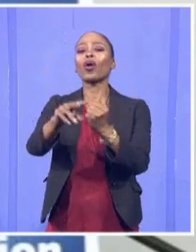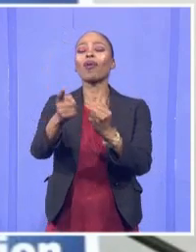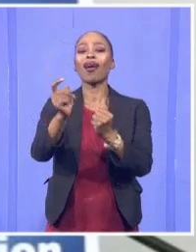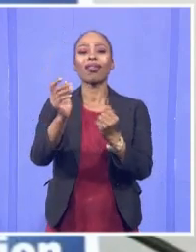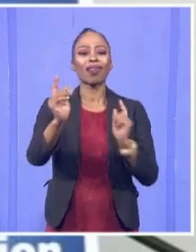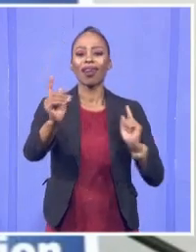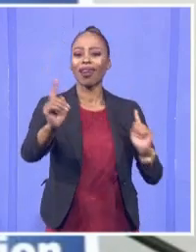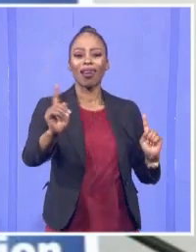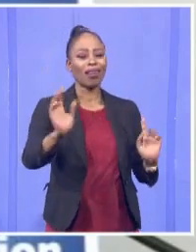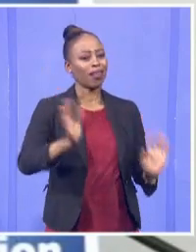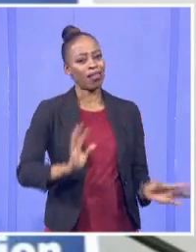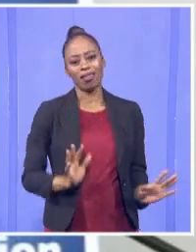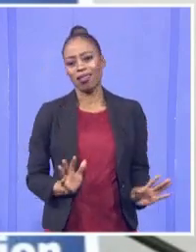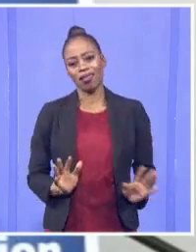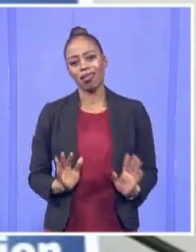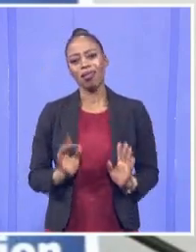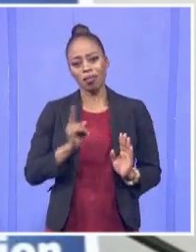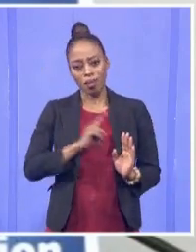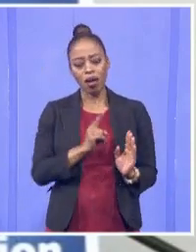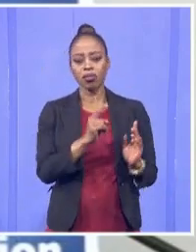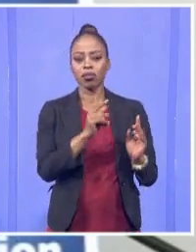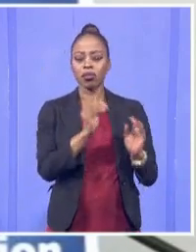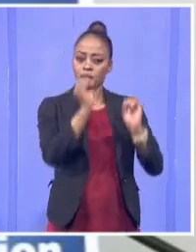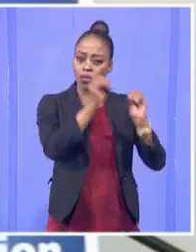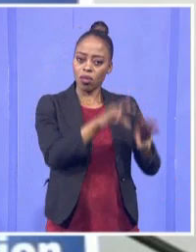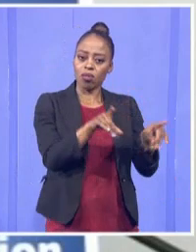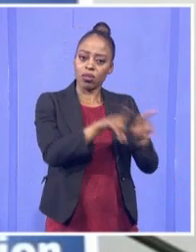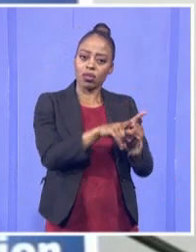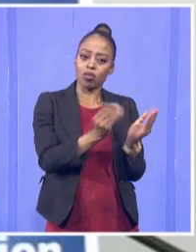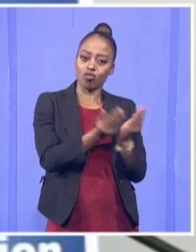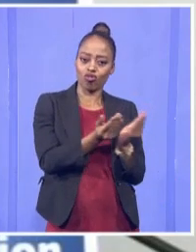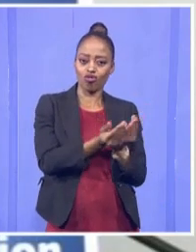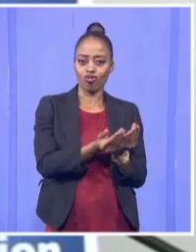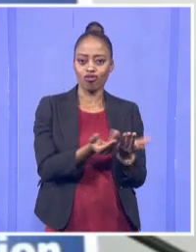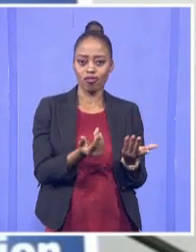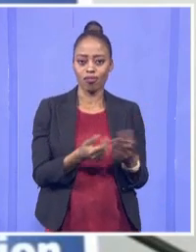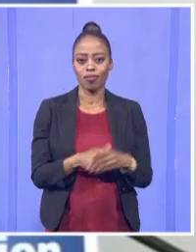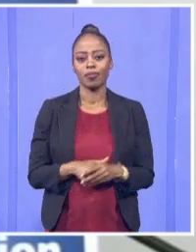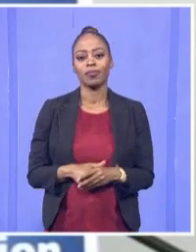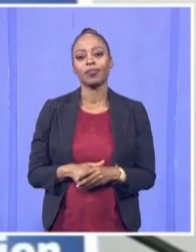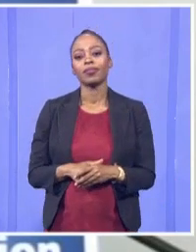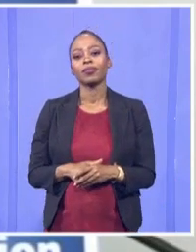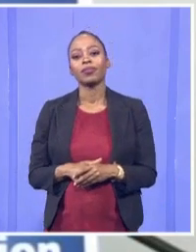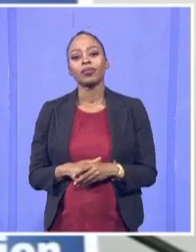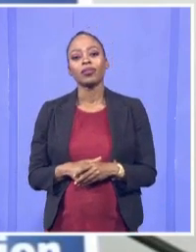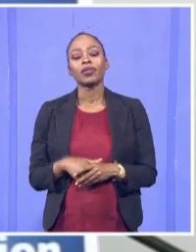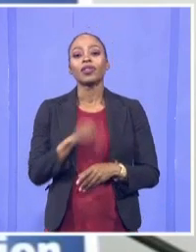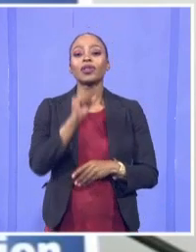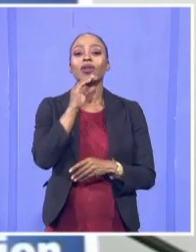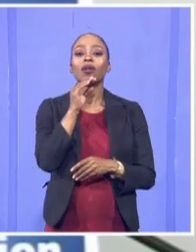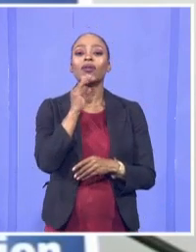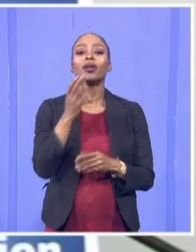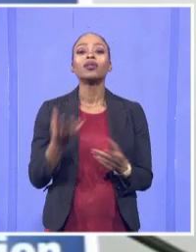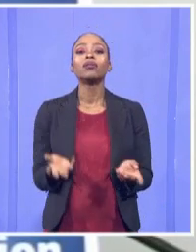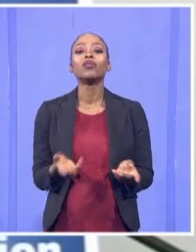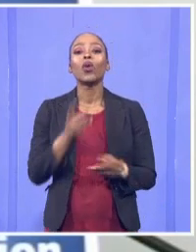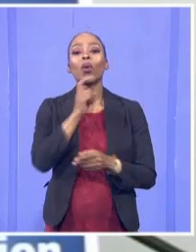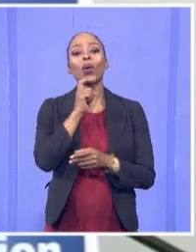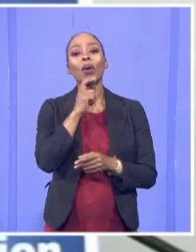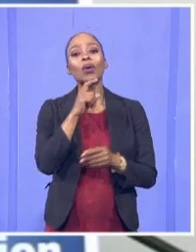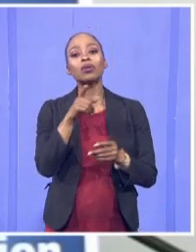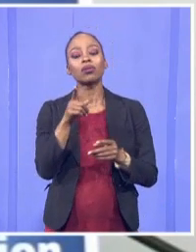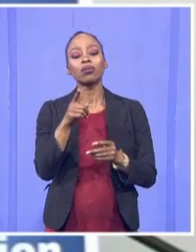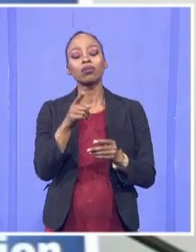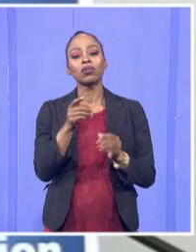another child in another school, drive again, drop another child in another school. So we use